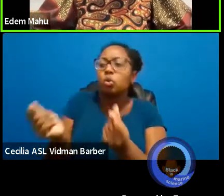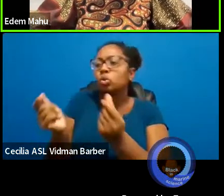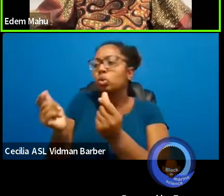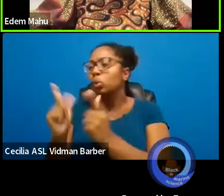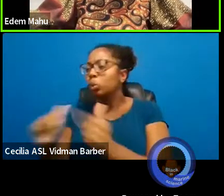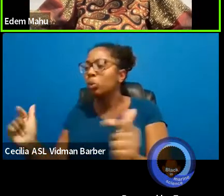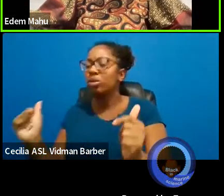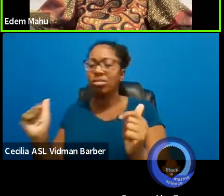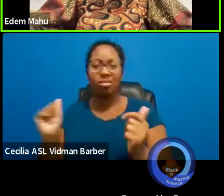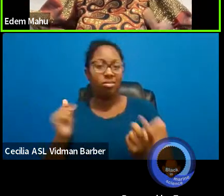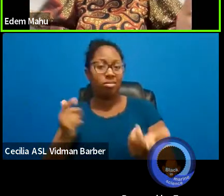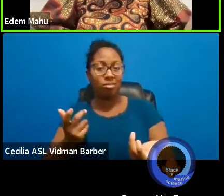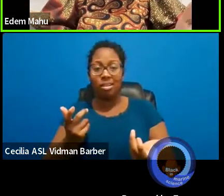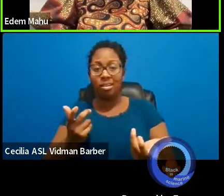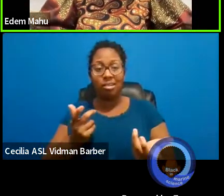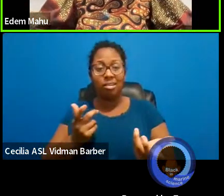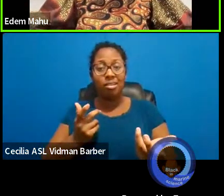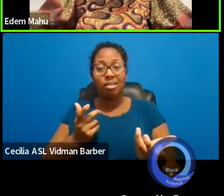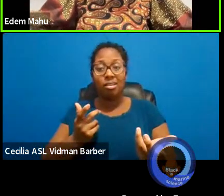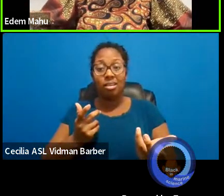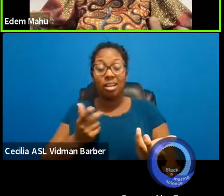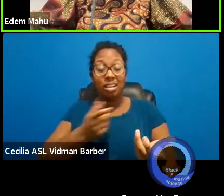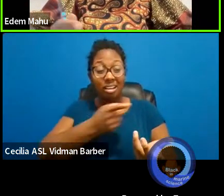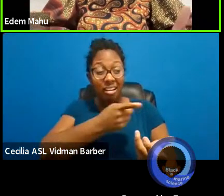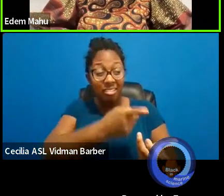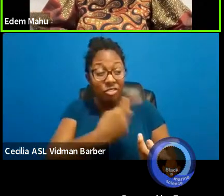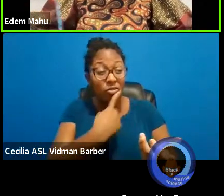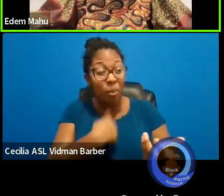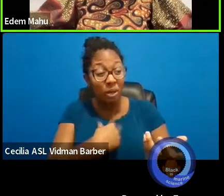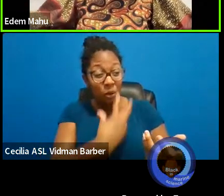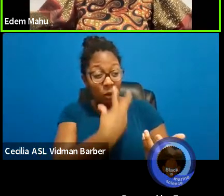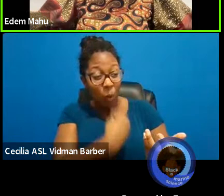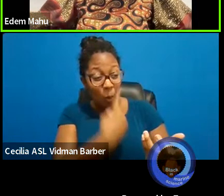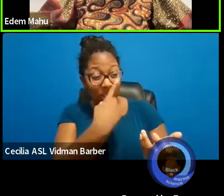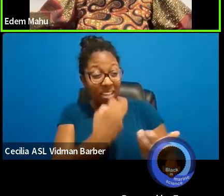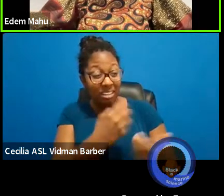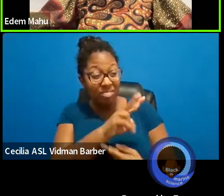get the opportunity to go because of this visa